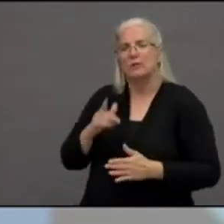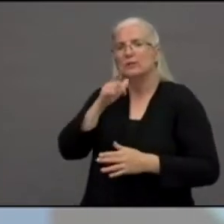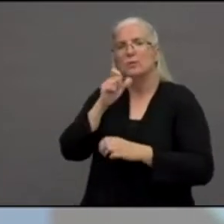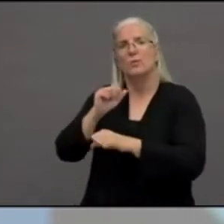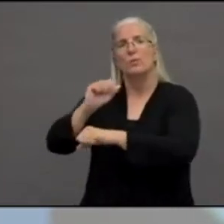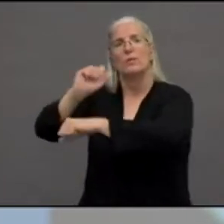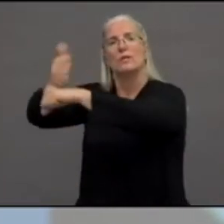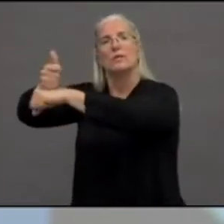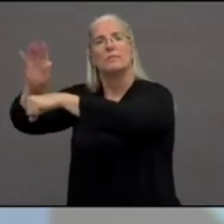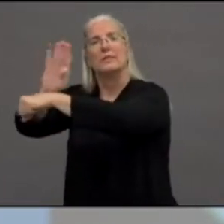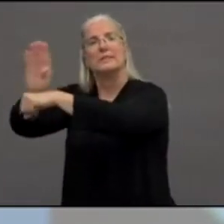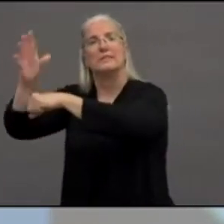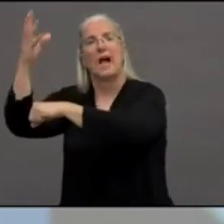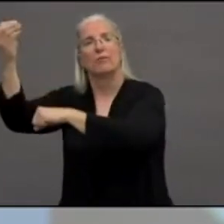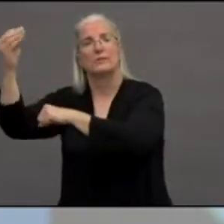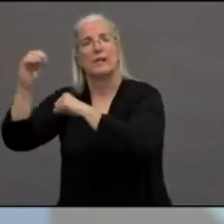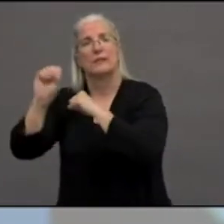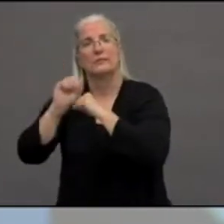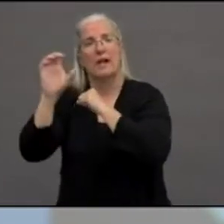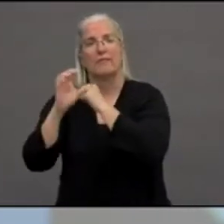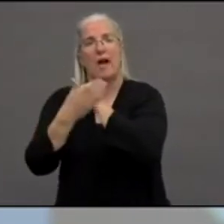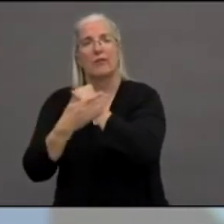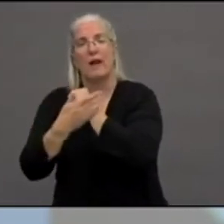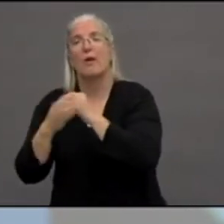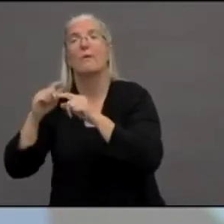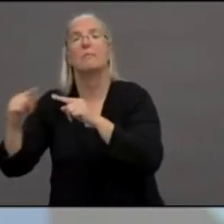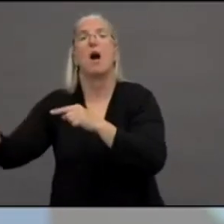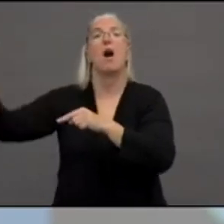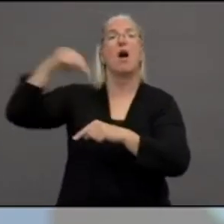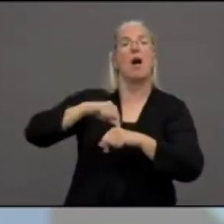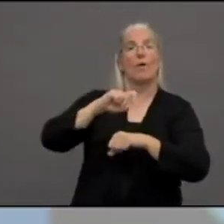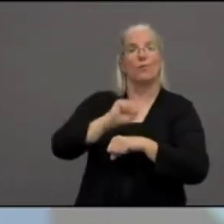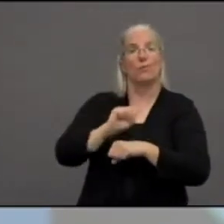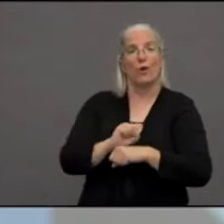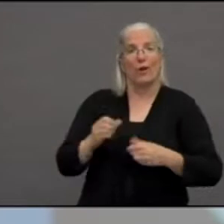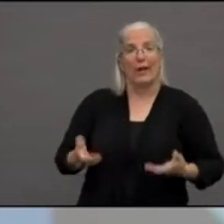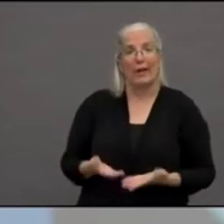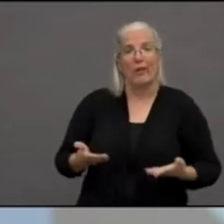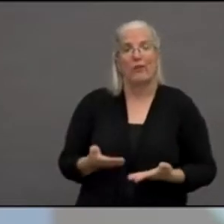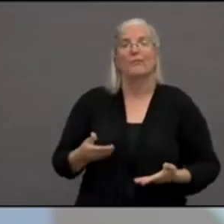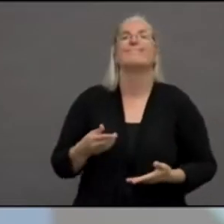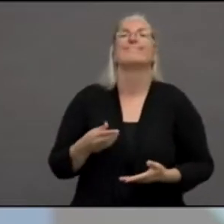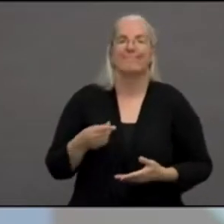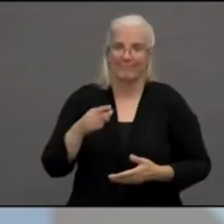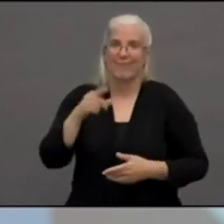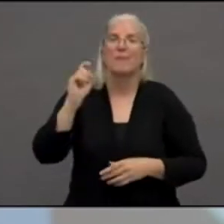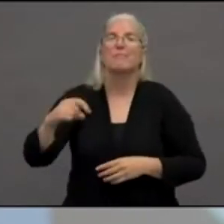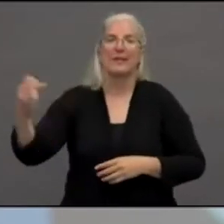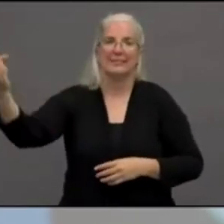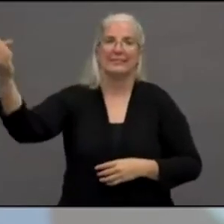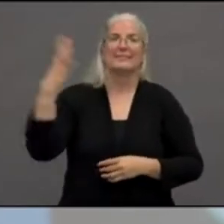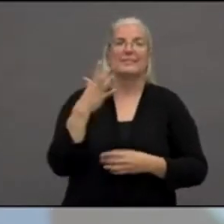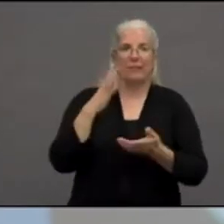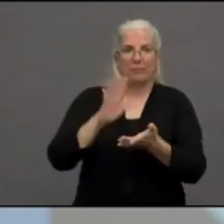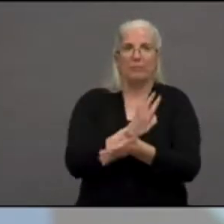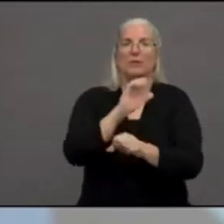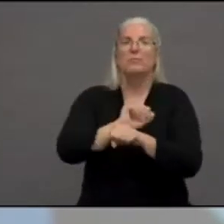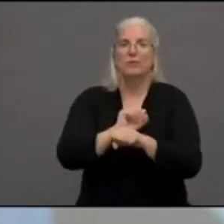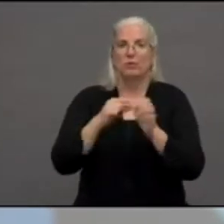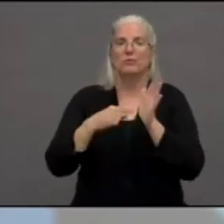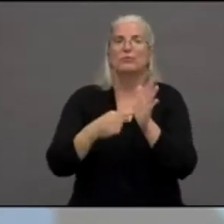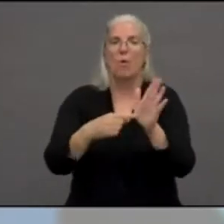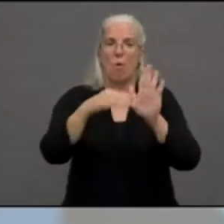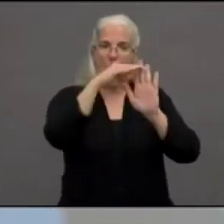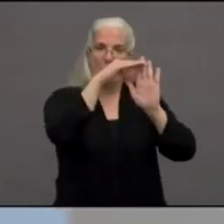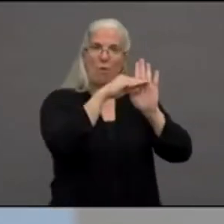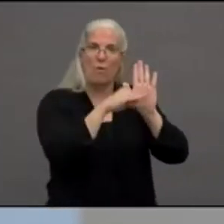to a general contractor here for a job site, you would still need to submit a social distancing protocol and provide that social distancing